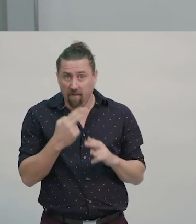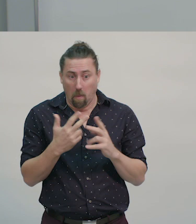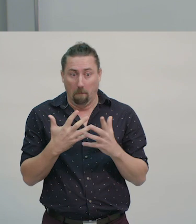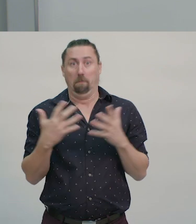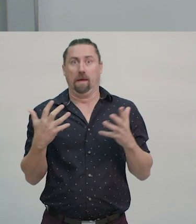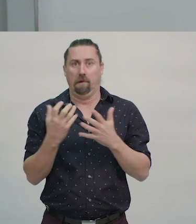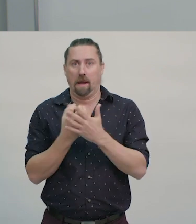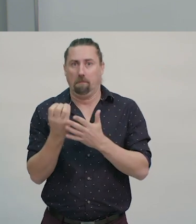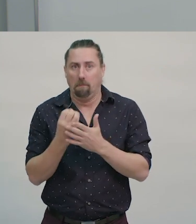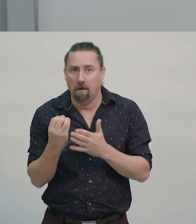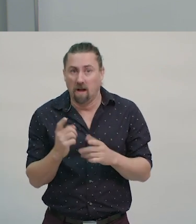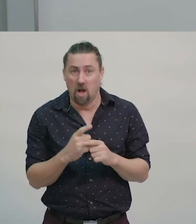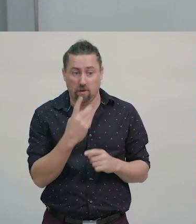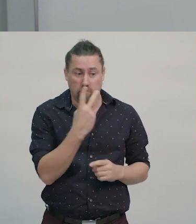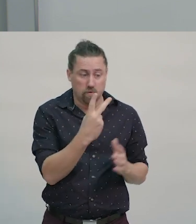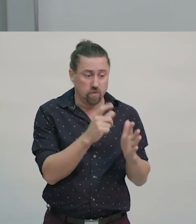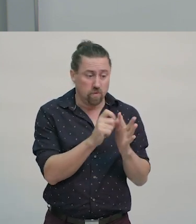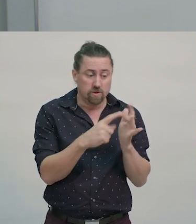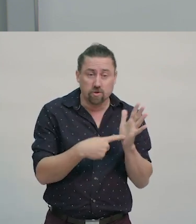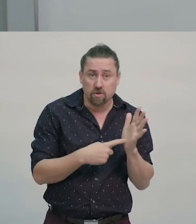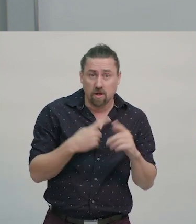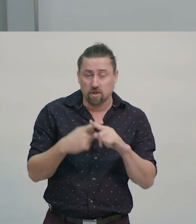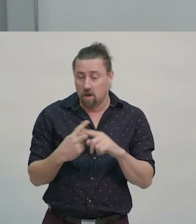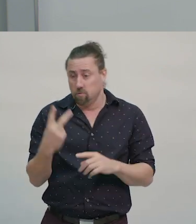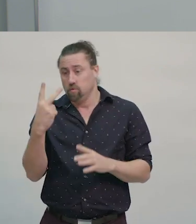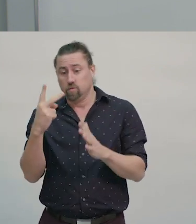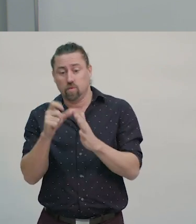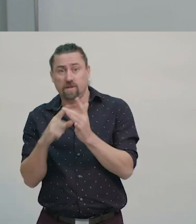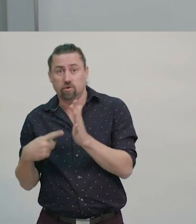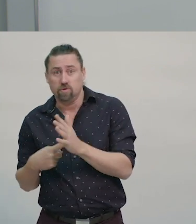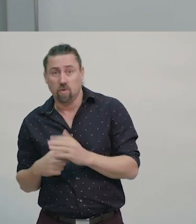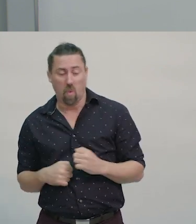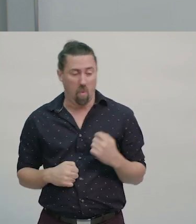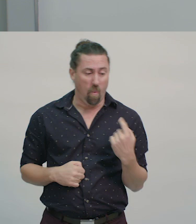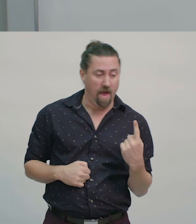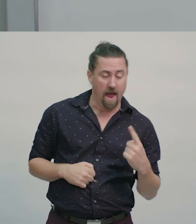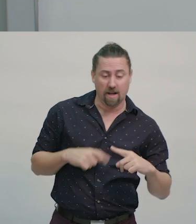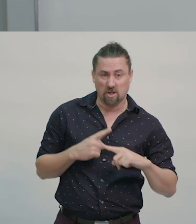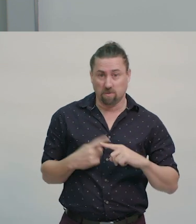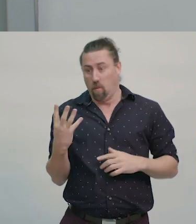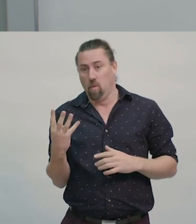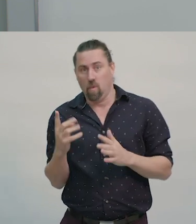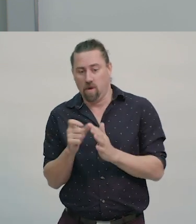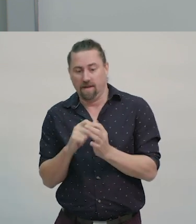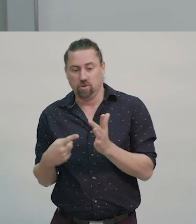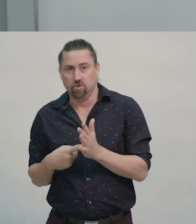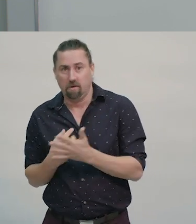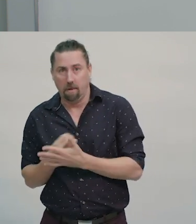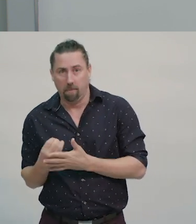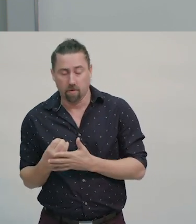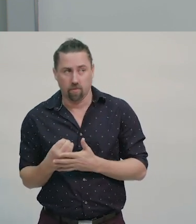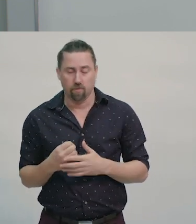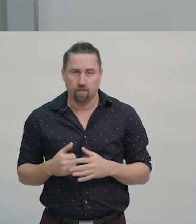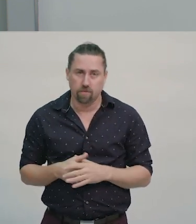can use it for bigger numbers too, such as 2-digit by 2-digit multiplication or 1-digit by 4-digit